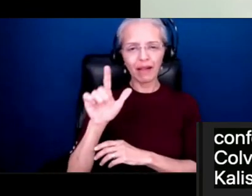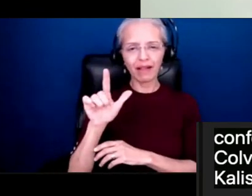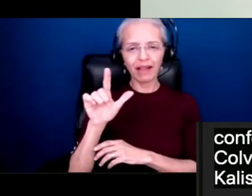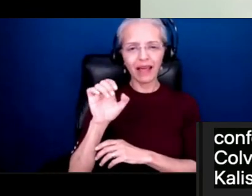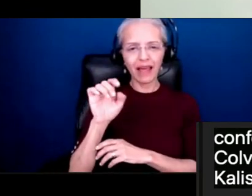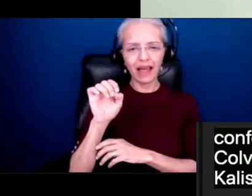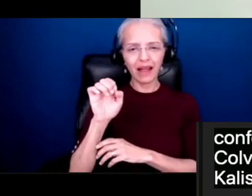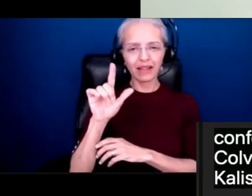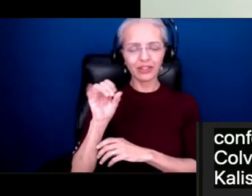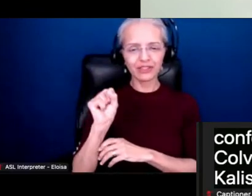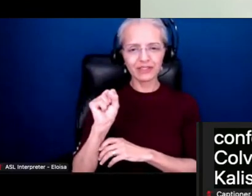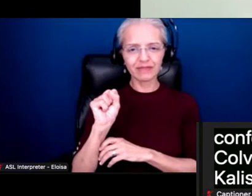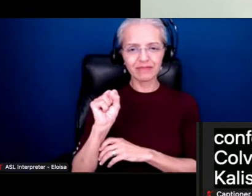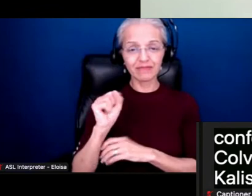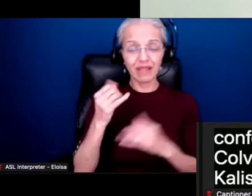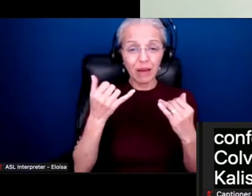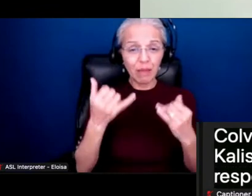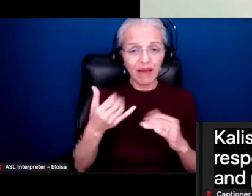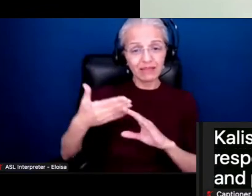people today.